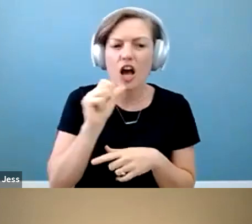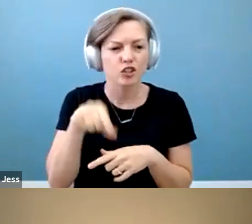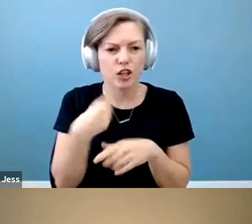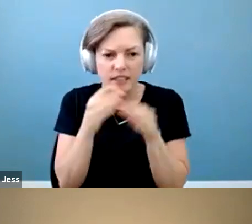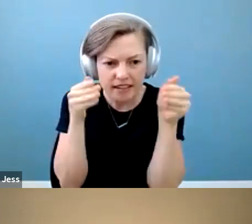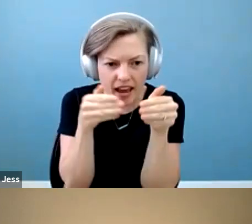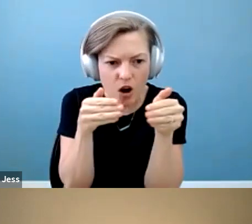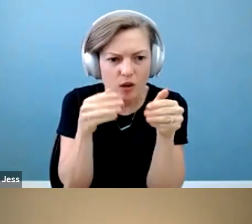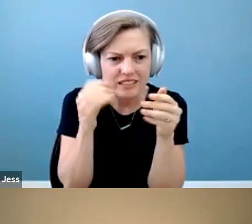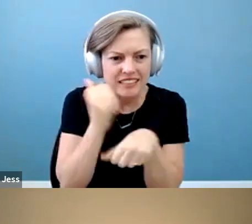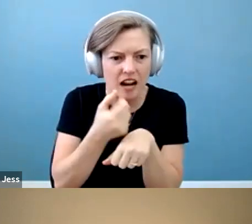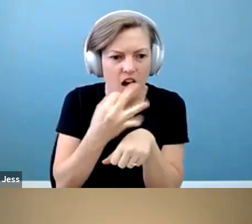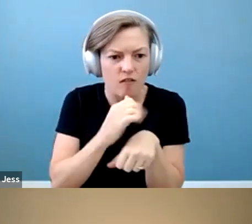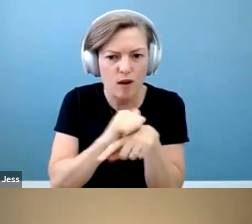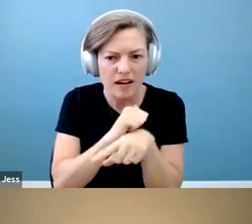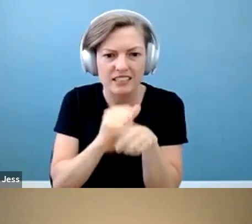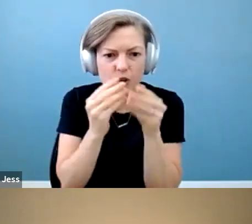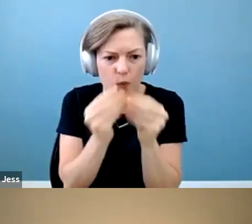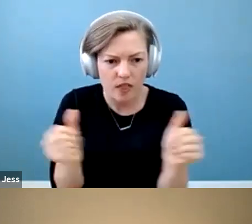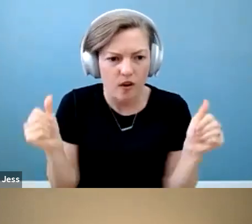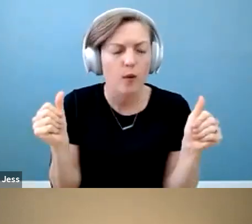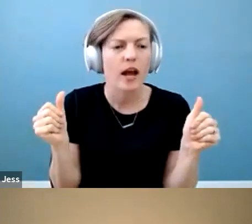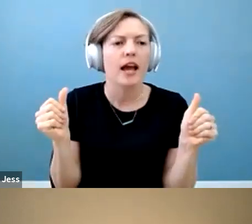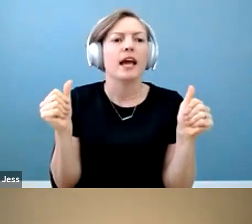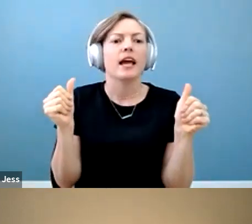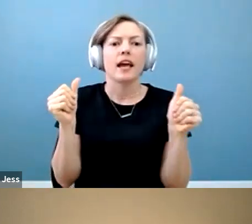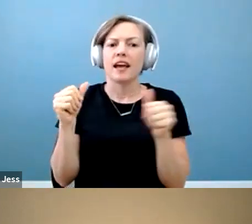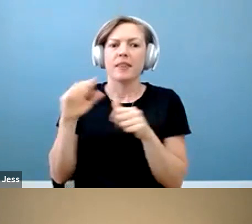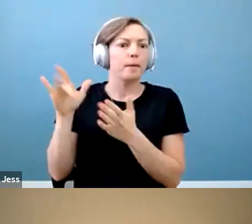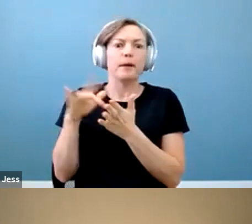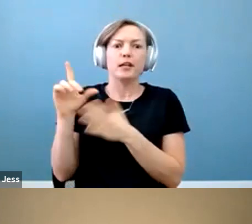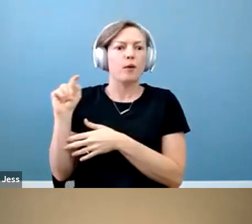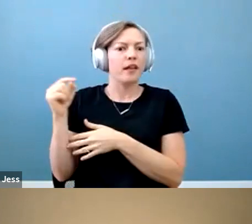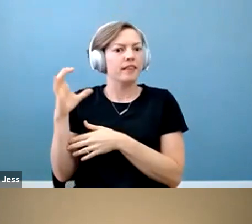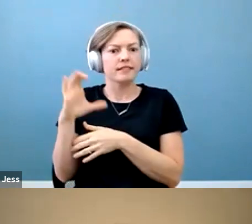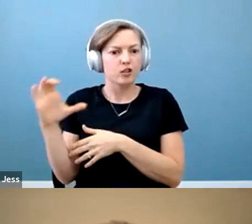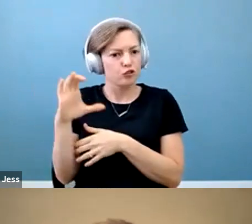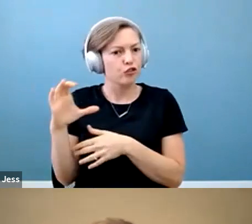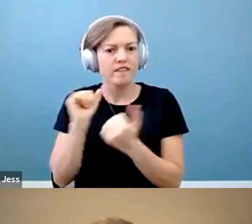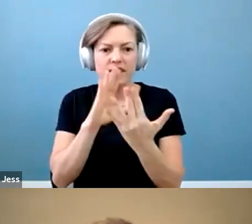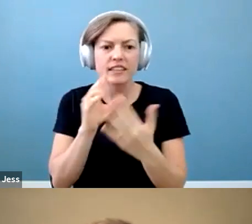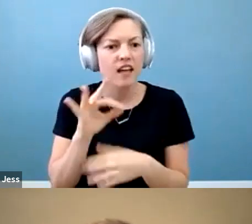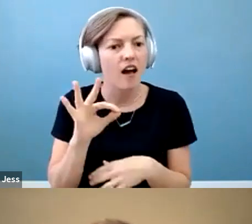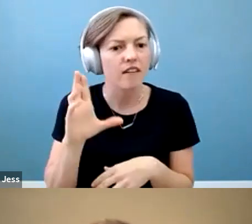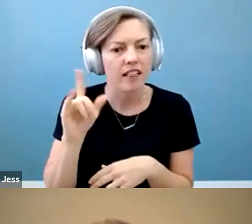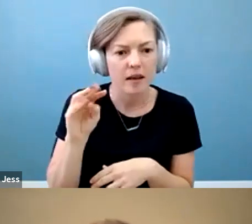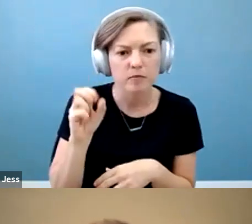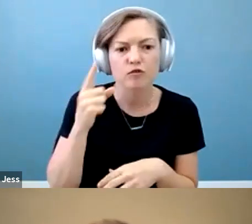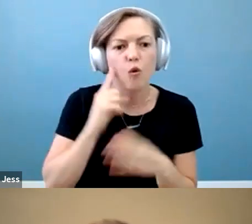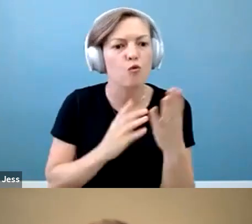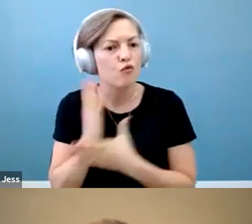somehow magically withered away, in the mid-20th century in the face of claims for rights